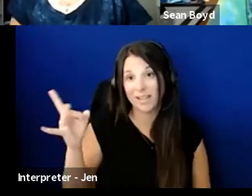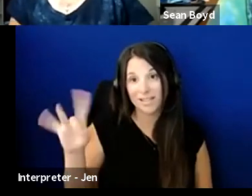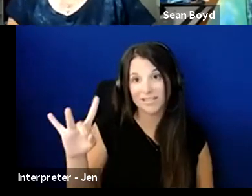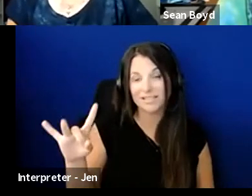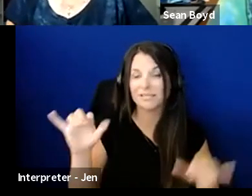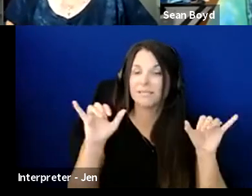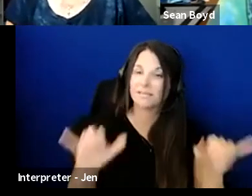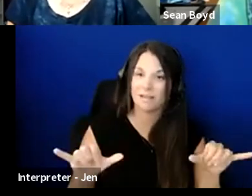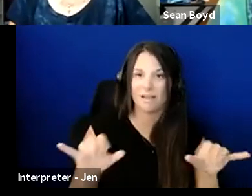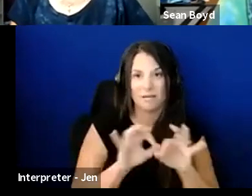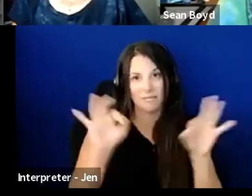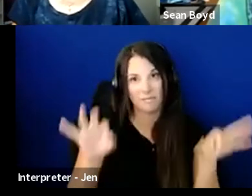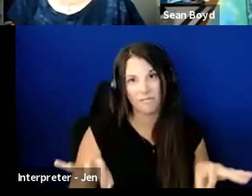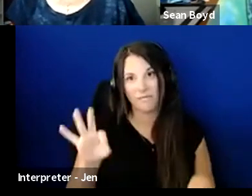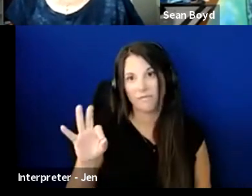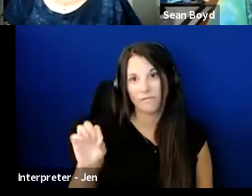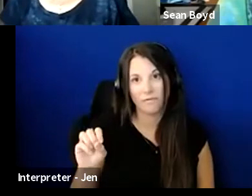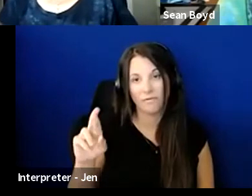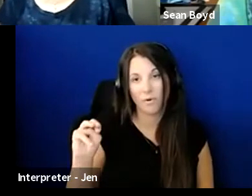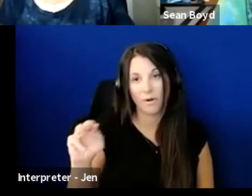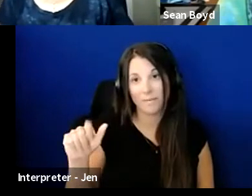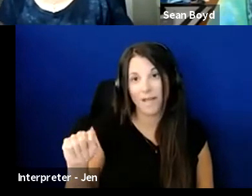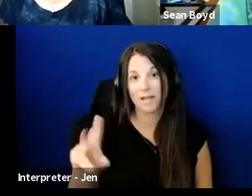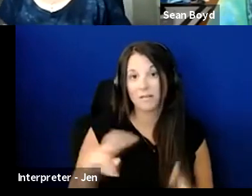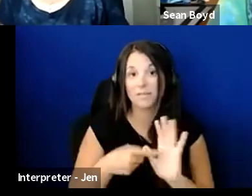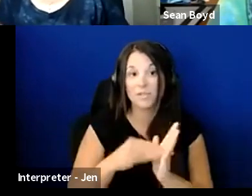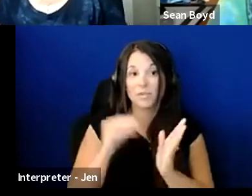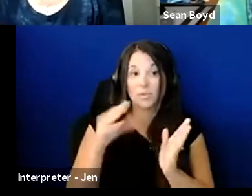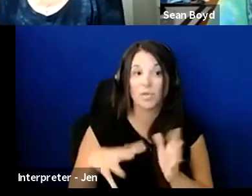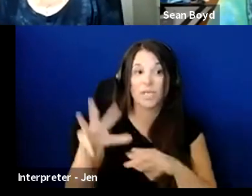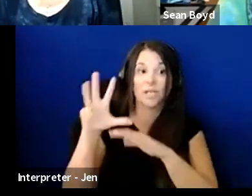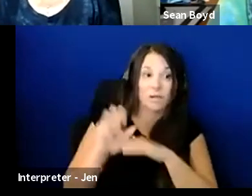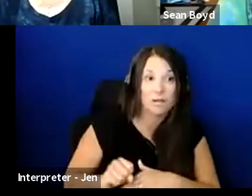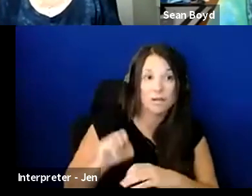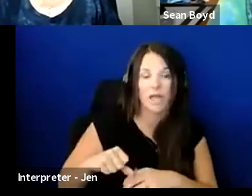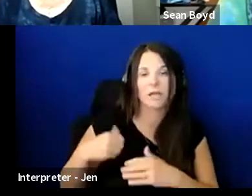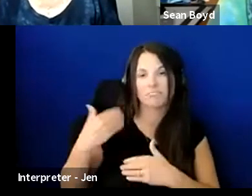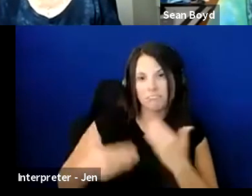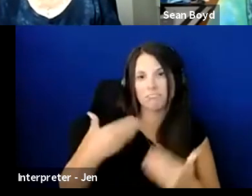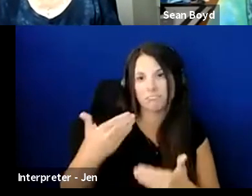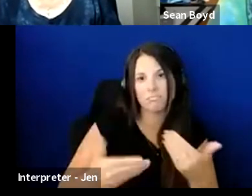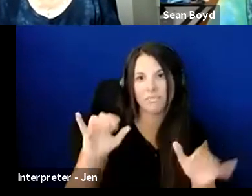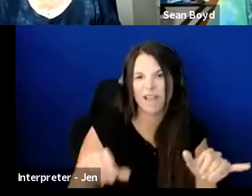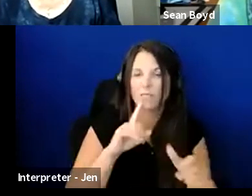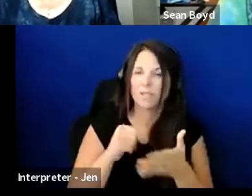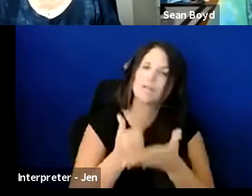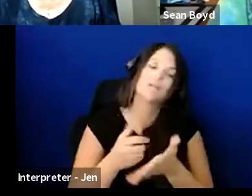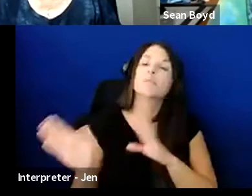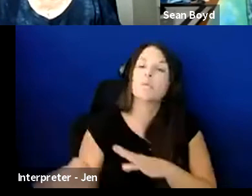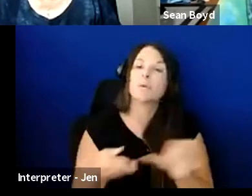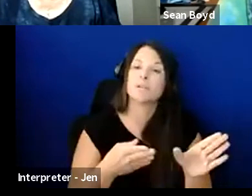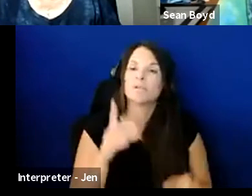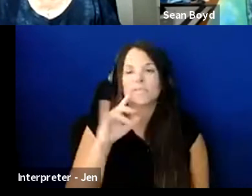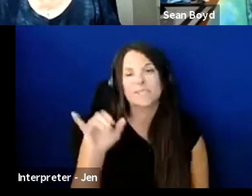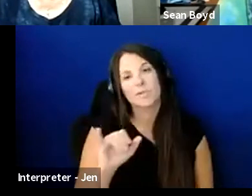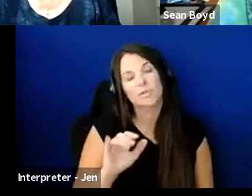they get used to one way and they can continue with the organization. It helps a lot. So similarly to your course, I have for